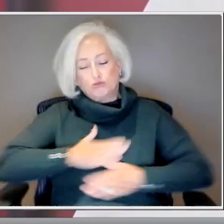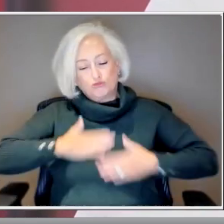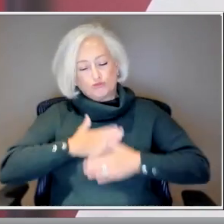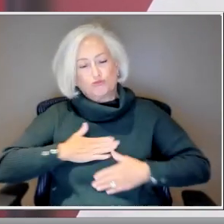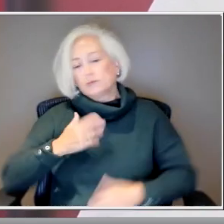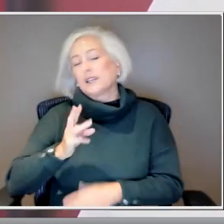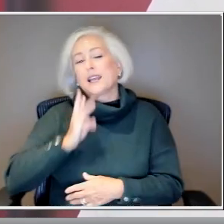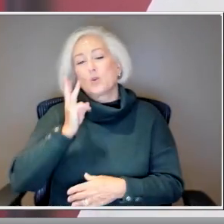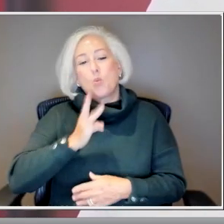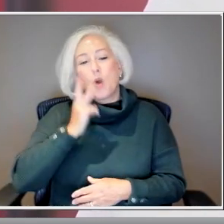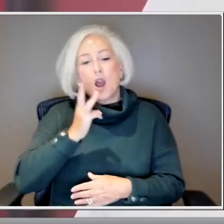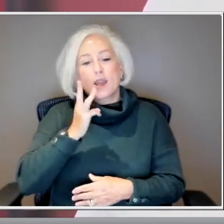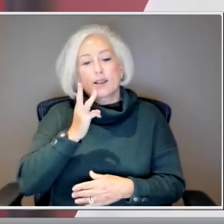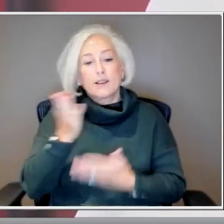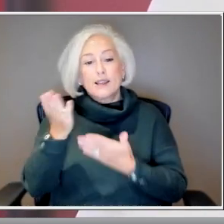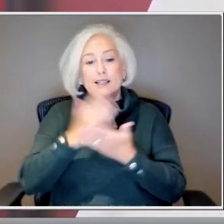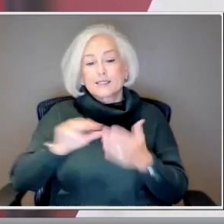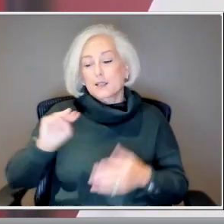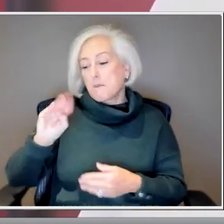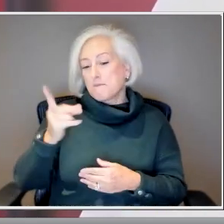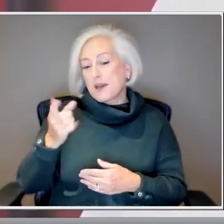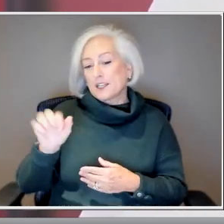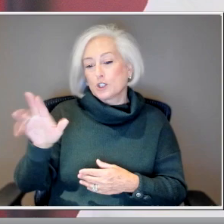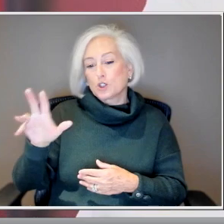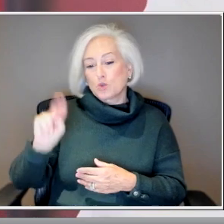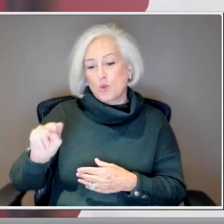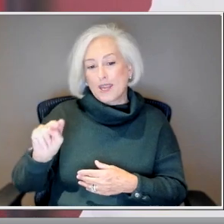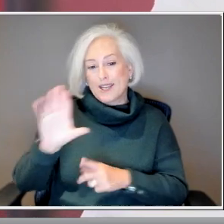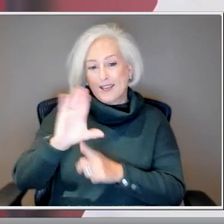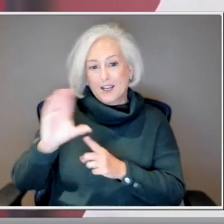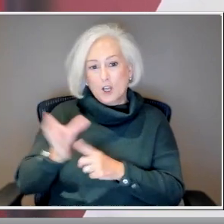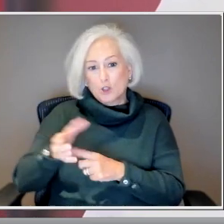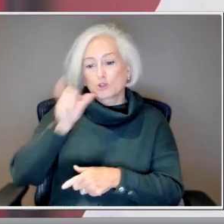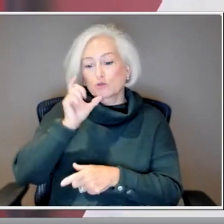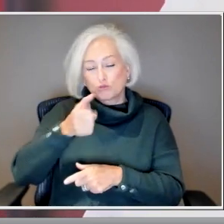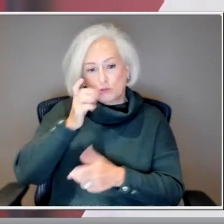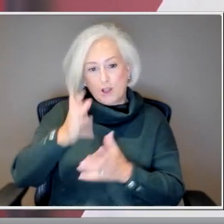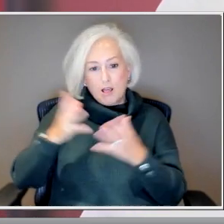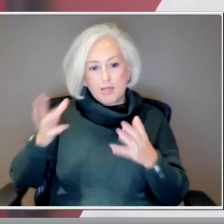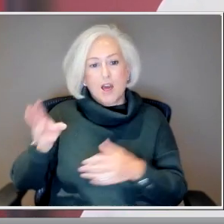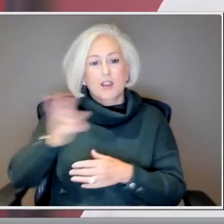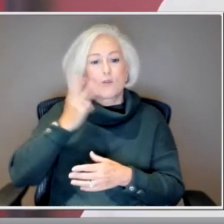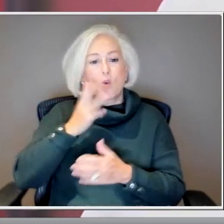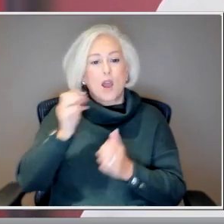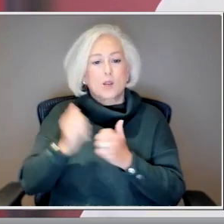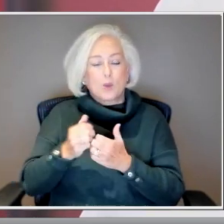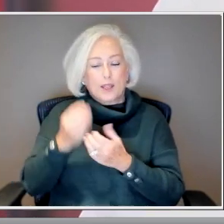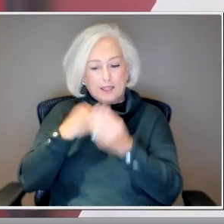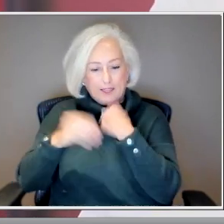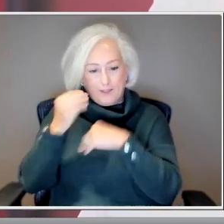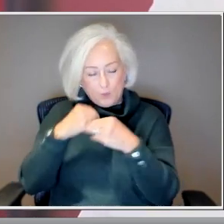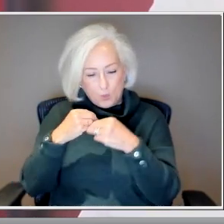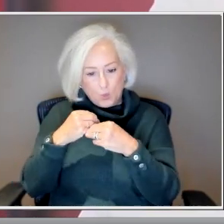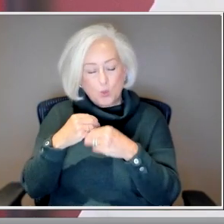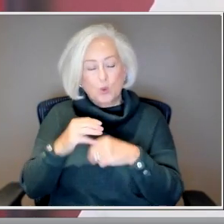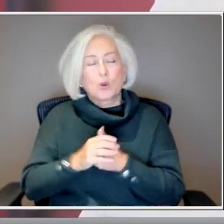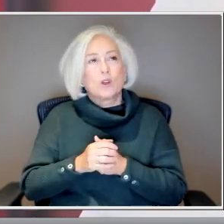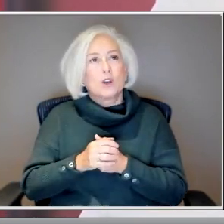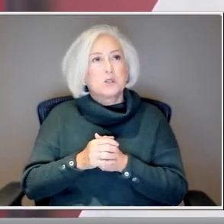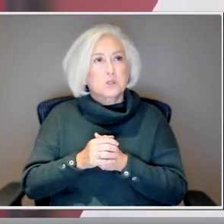some Mediterranean cultures that drink quite a bit of wine with their meals. So I think